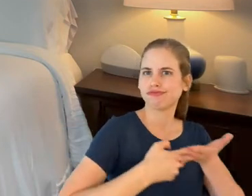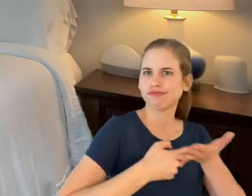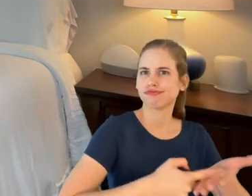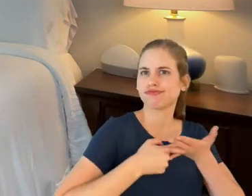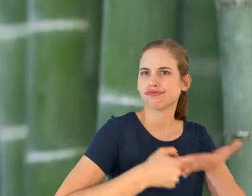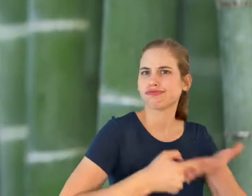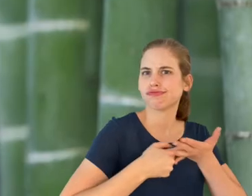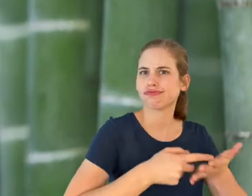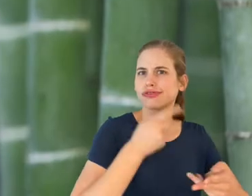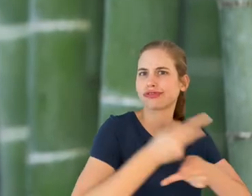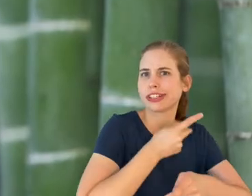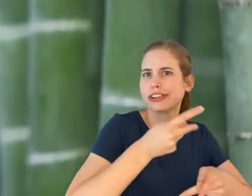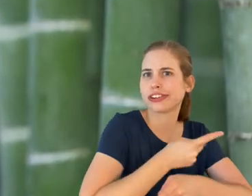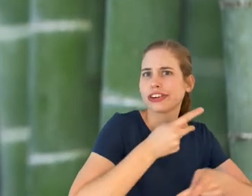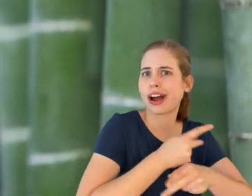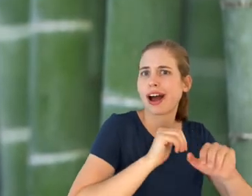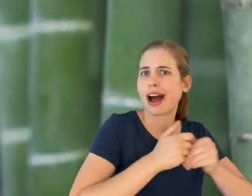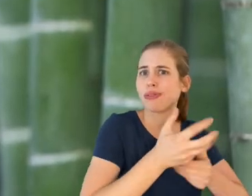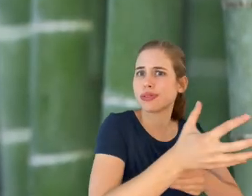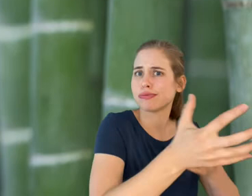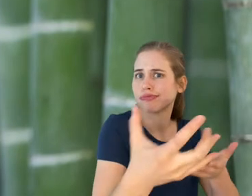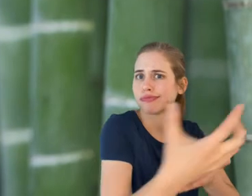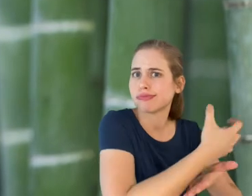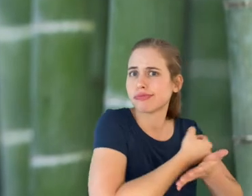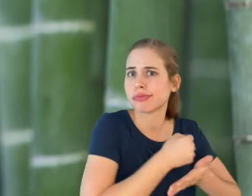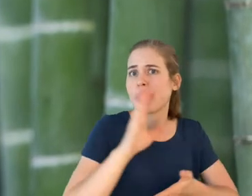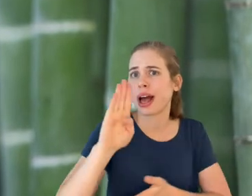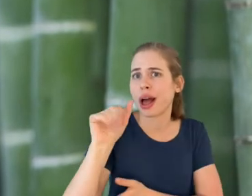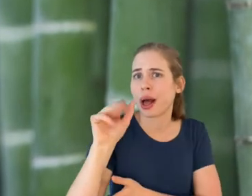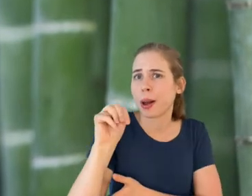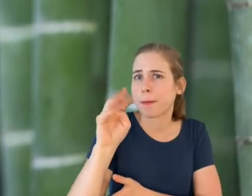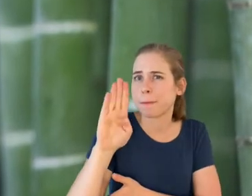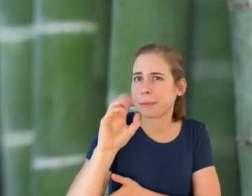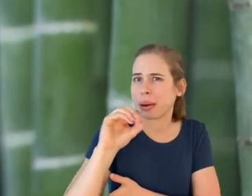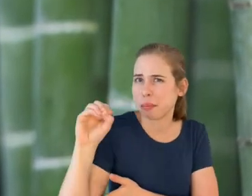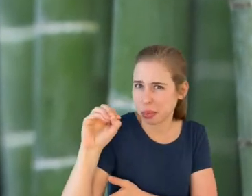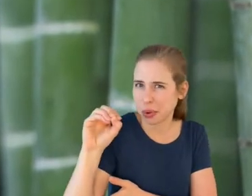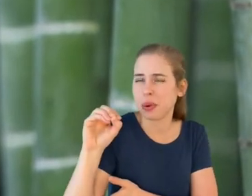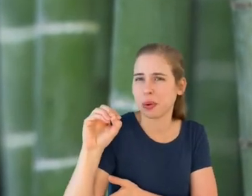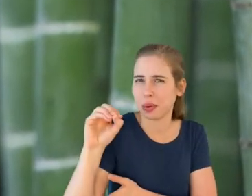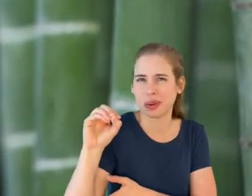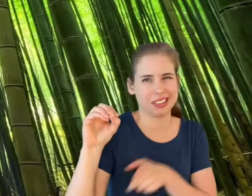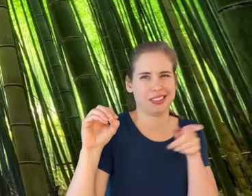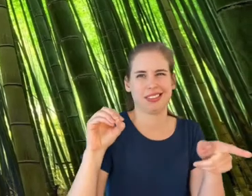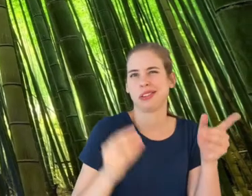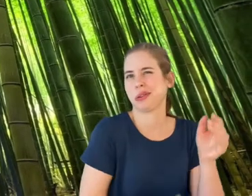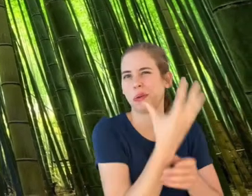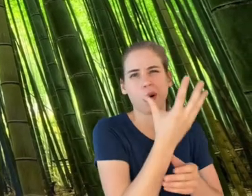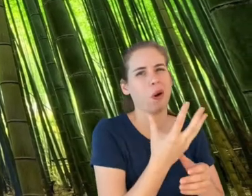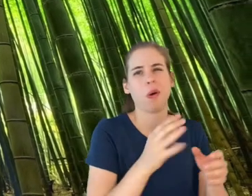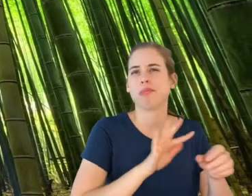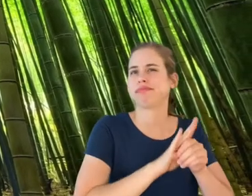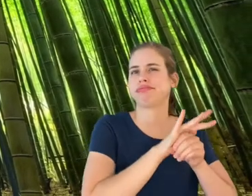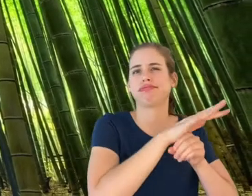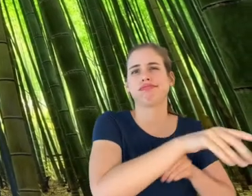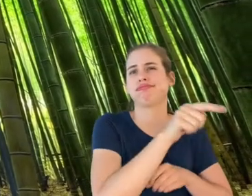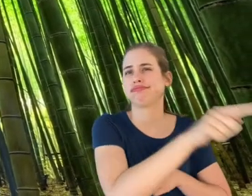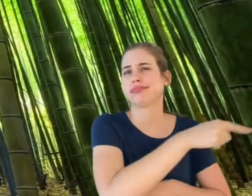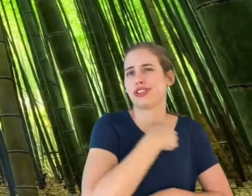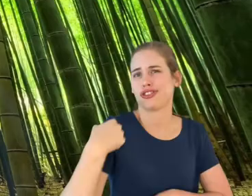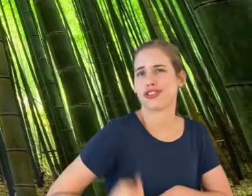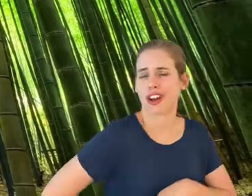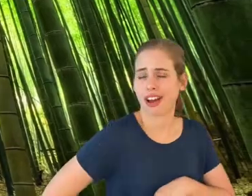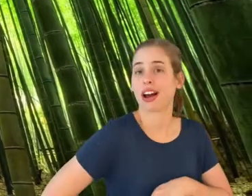to make. Bamboo is abundant in China, and this is what Cozy Earth is really known for, is for their